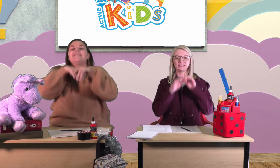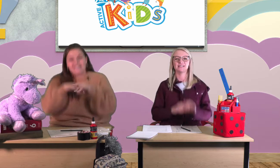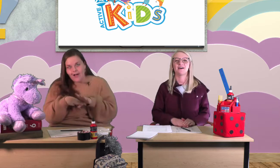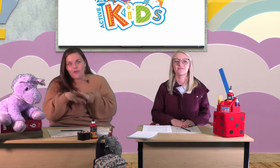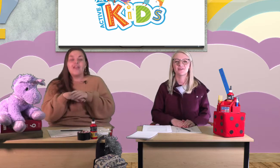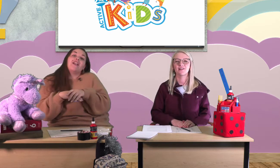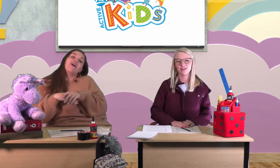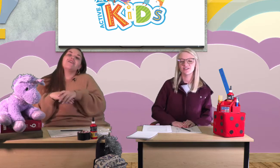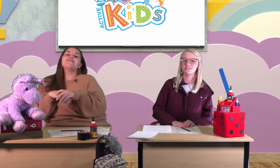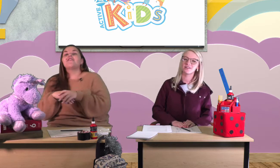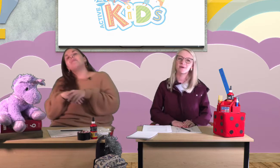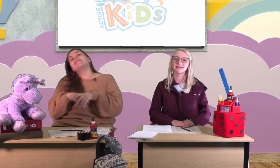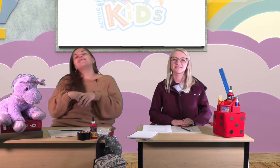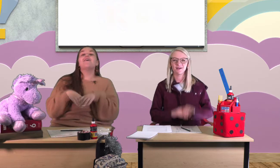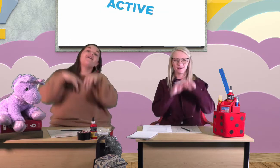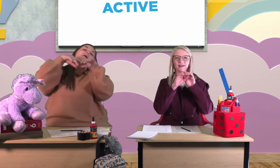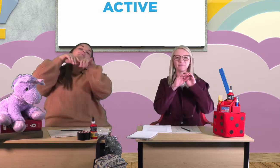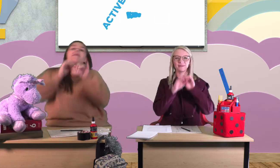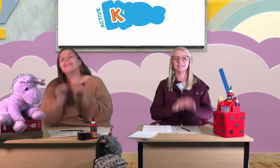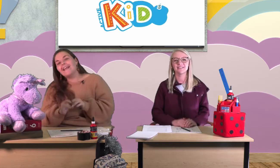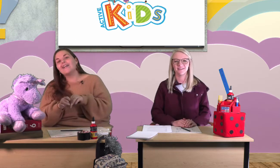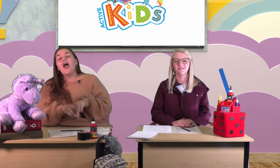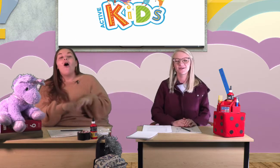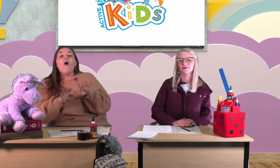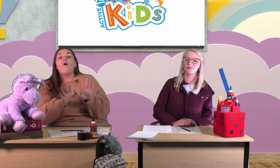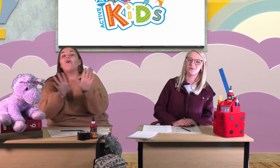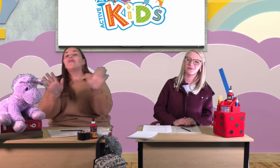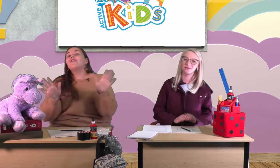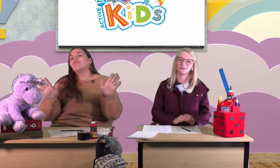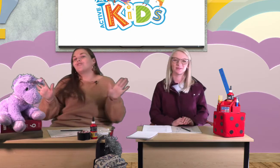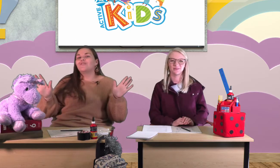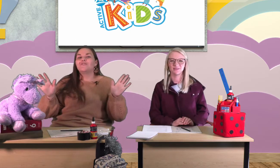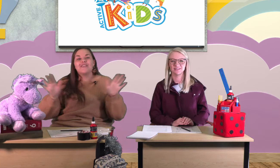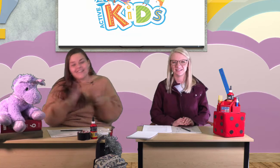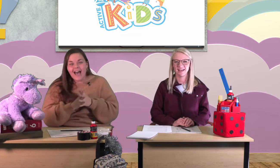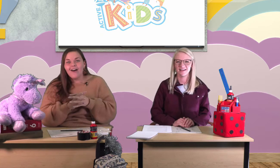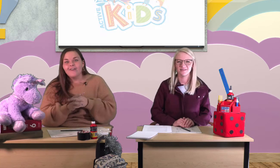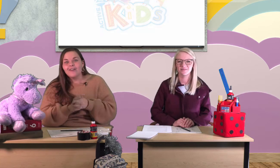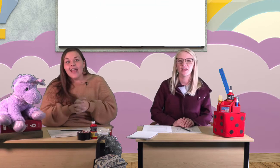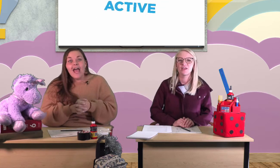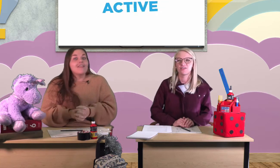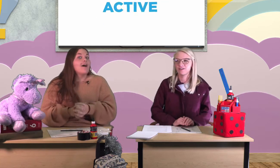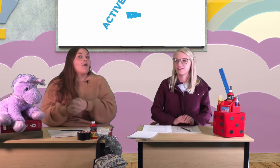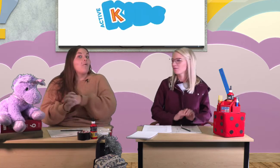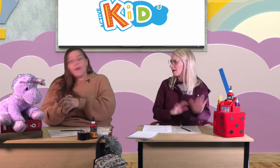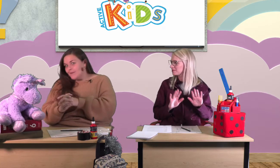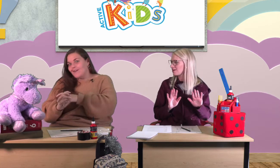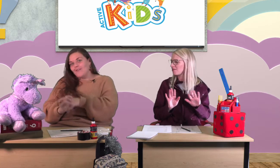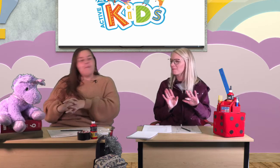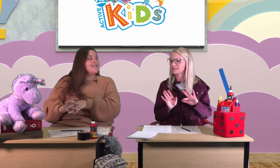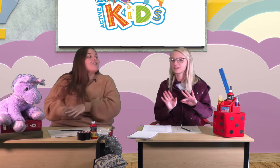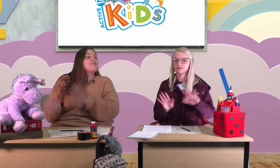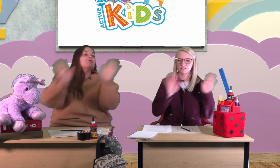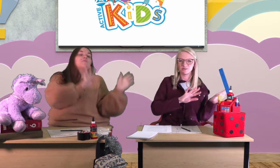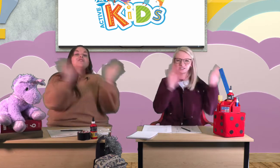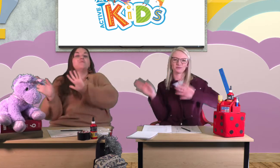up and down. The learners on the bus go up and down, all through the town. The wipers on